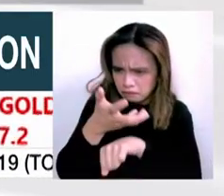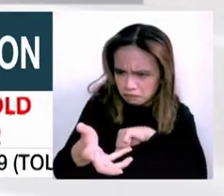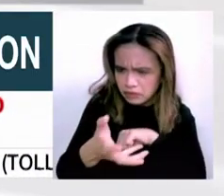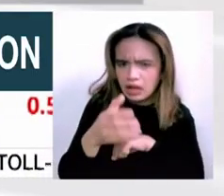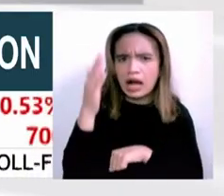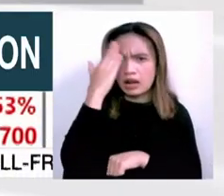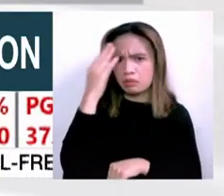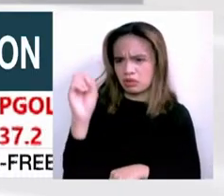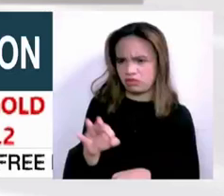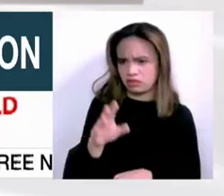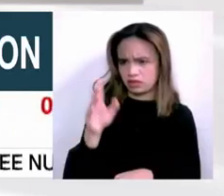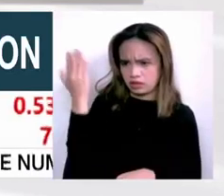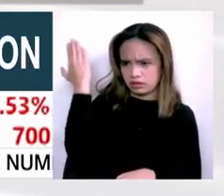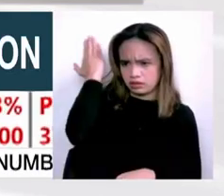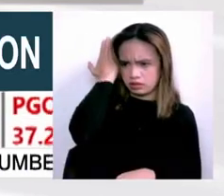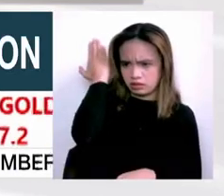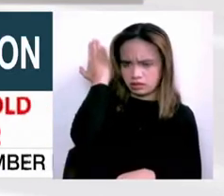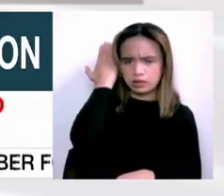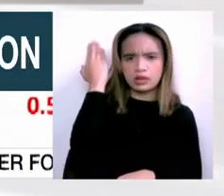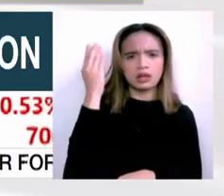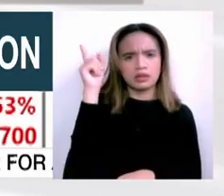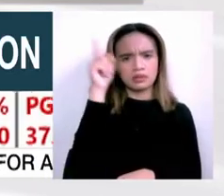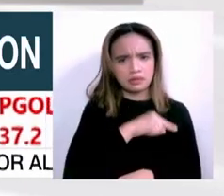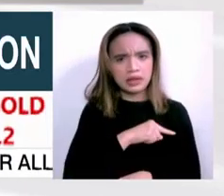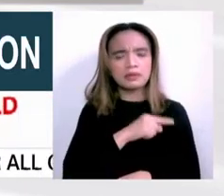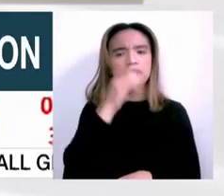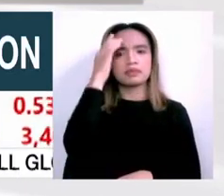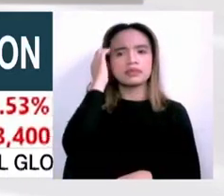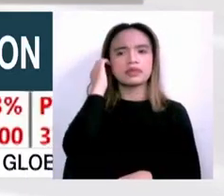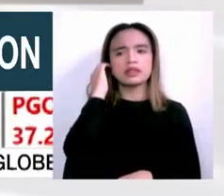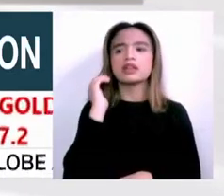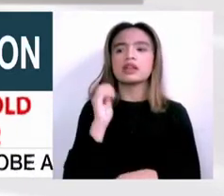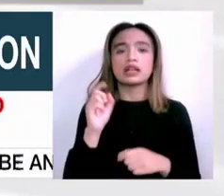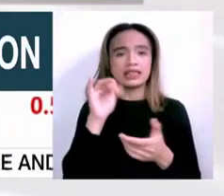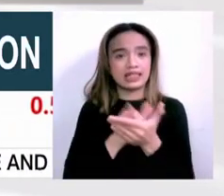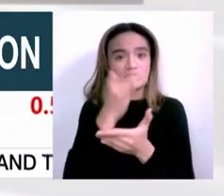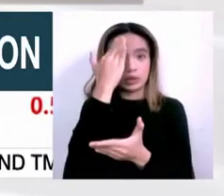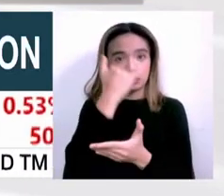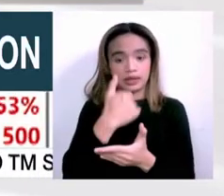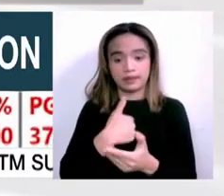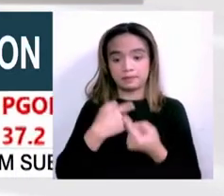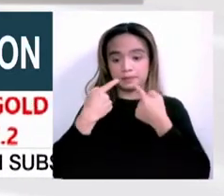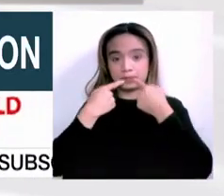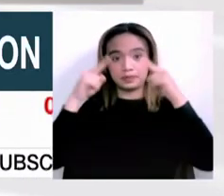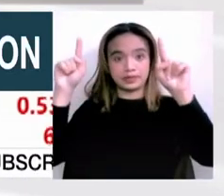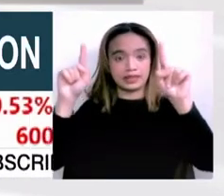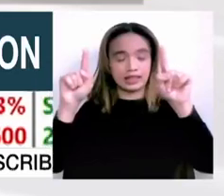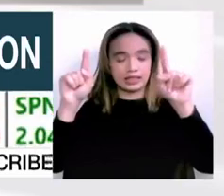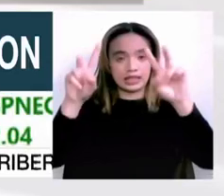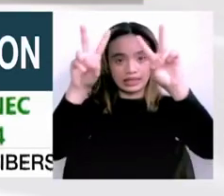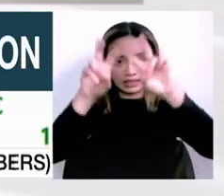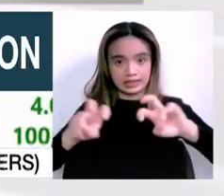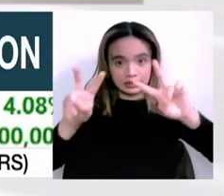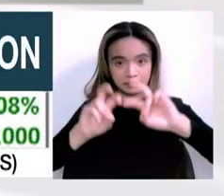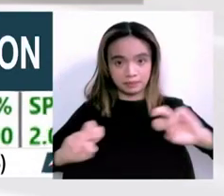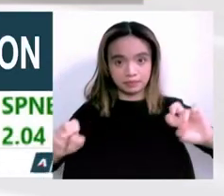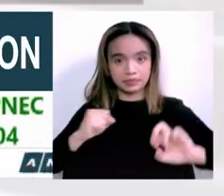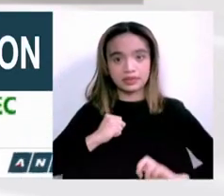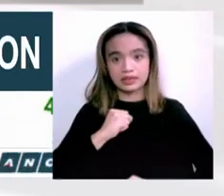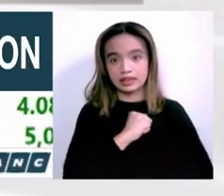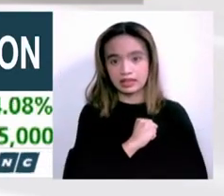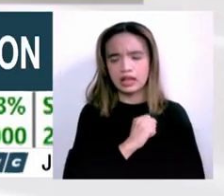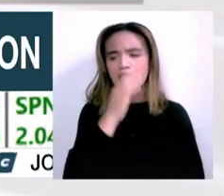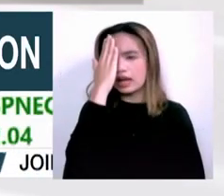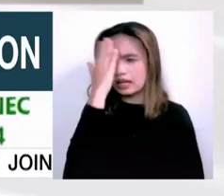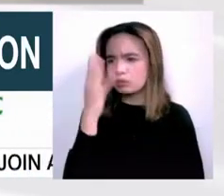yung pagharap sa akin. Kaya nga successful ako pag nag-iimbestiga kami sa Senate. Eh. Alam ko sino yung resource